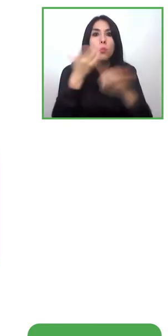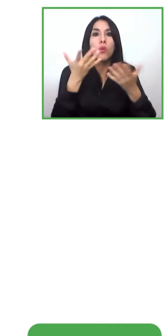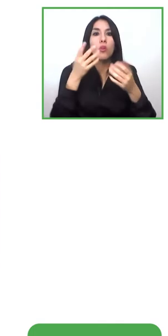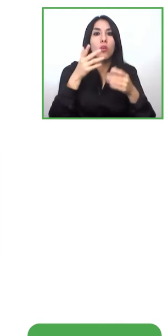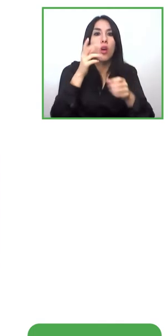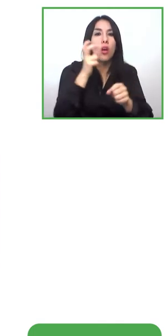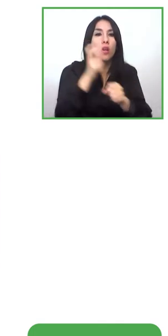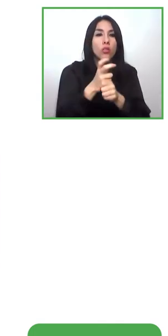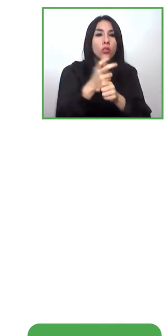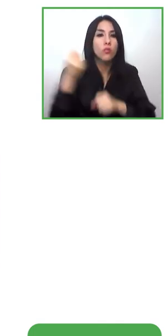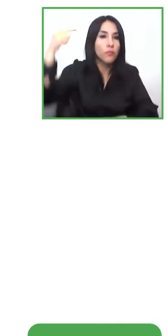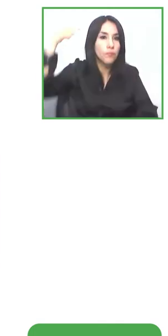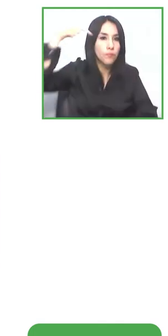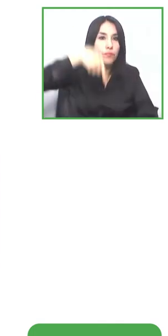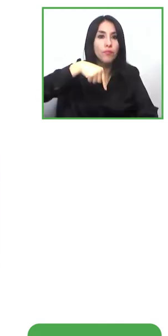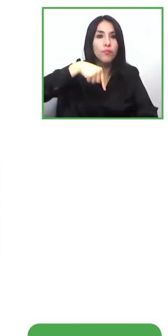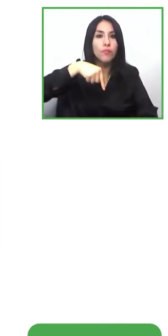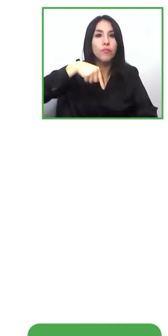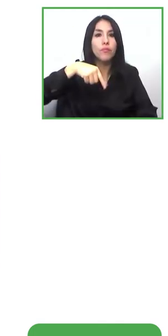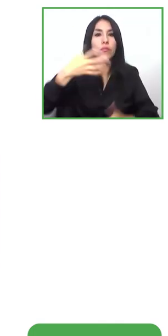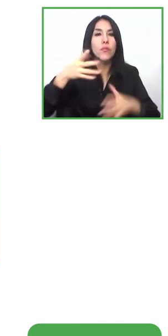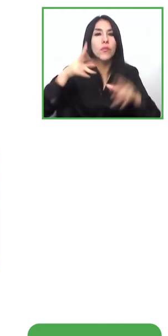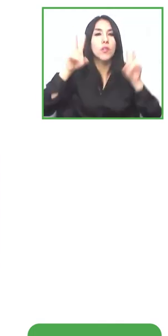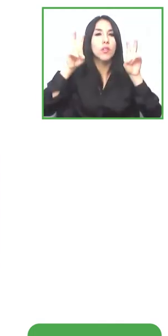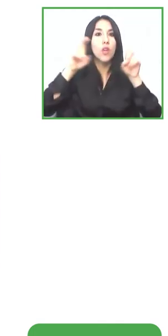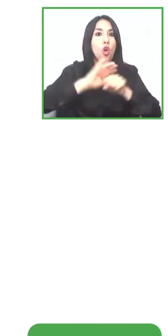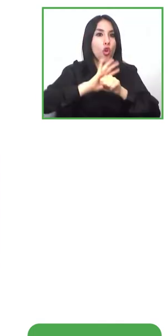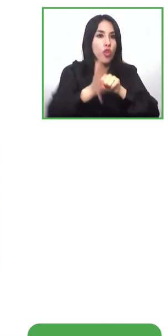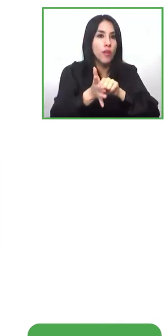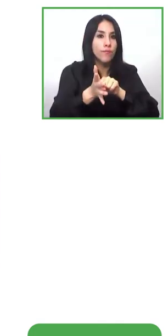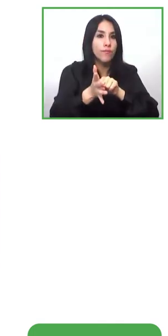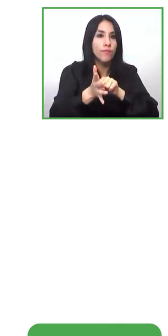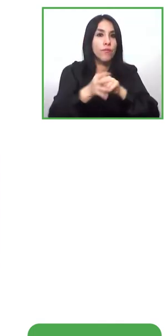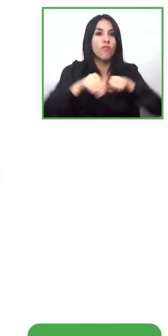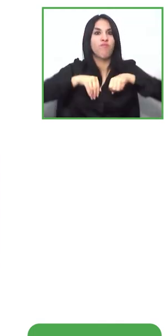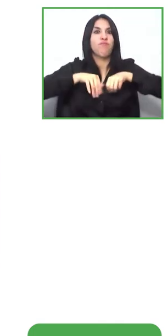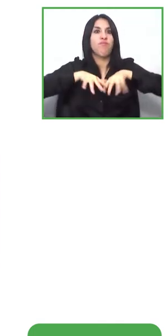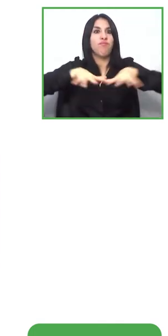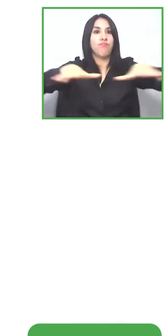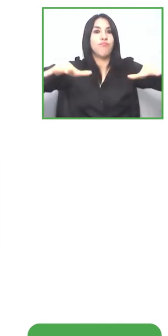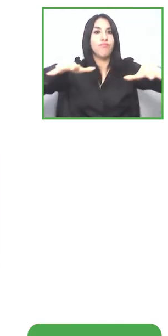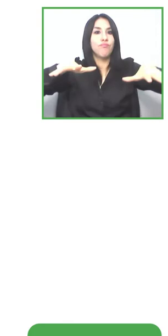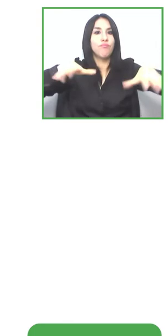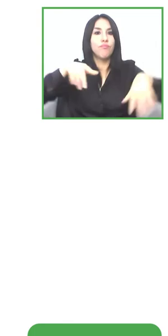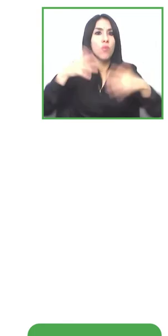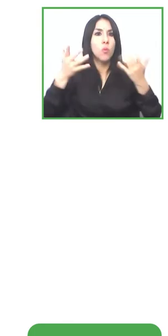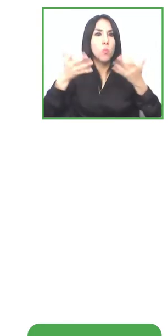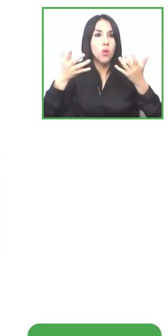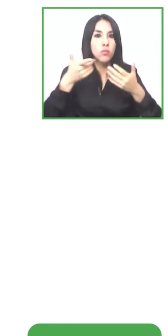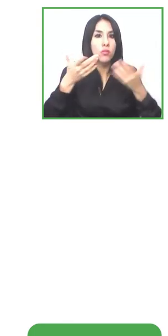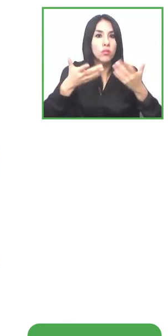beautiful, wonderful panel. We'll now move on to the round of questions for our panel members.